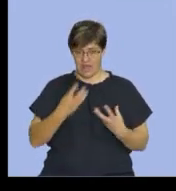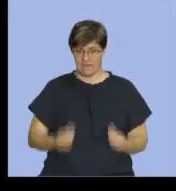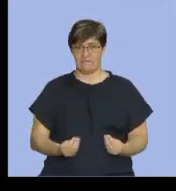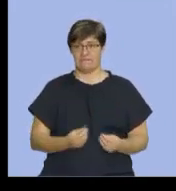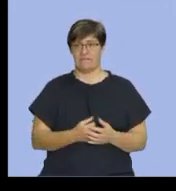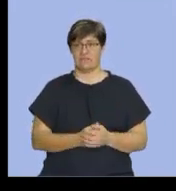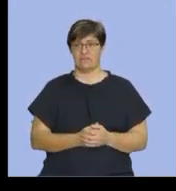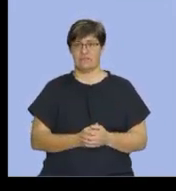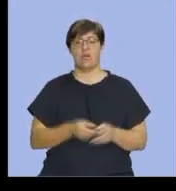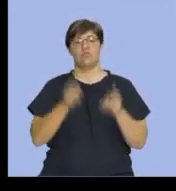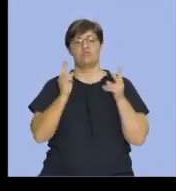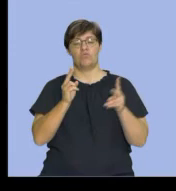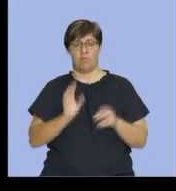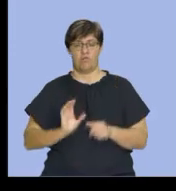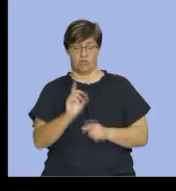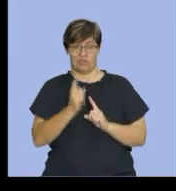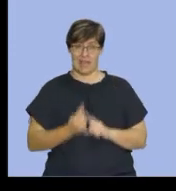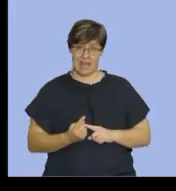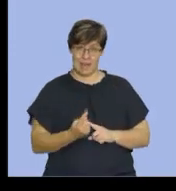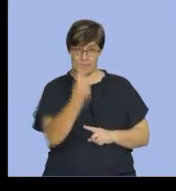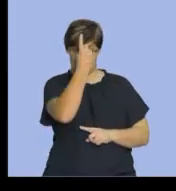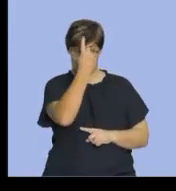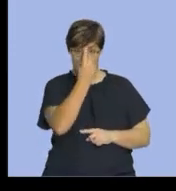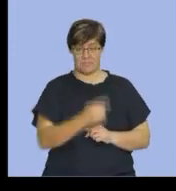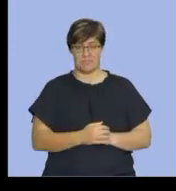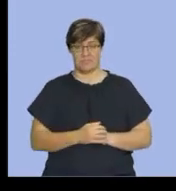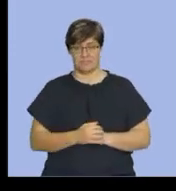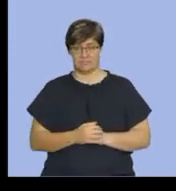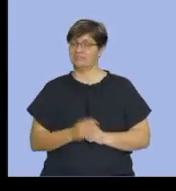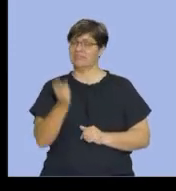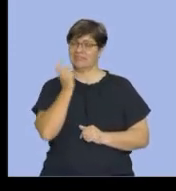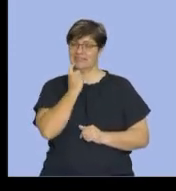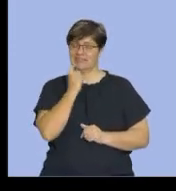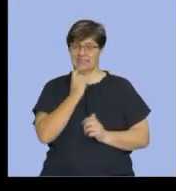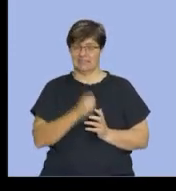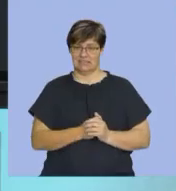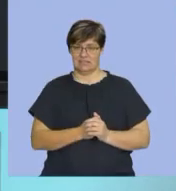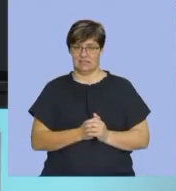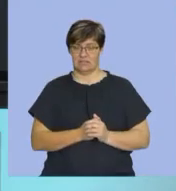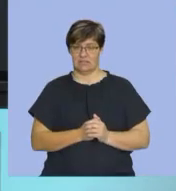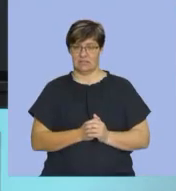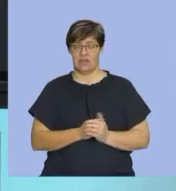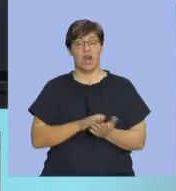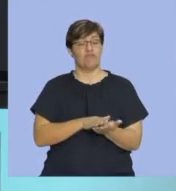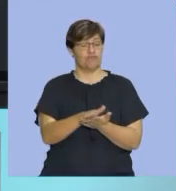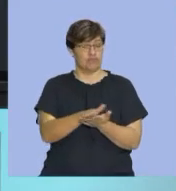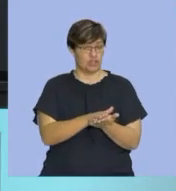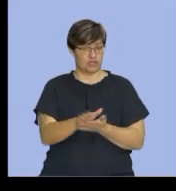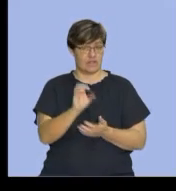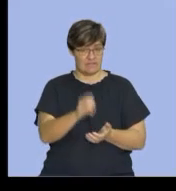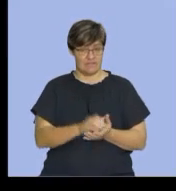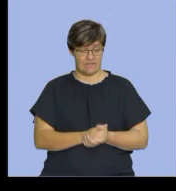the normal force. That's easy. There's friction.